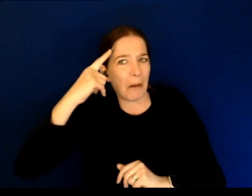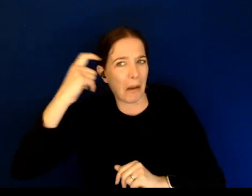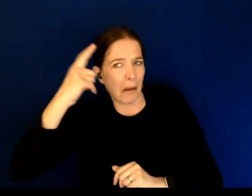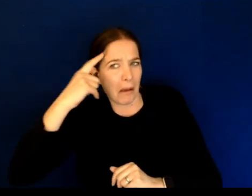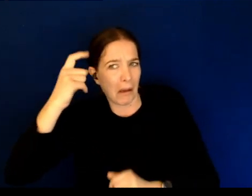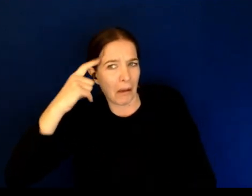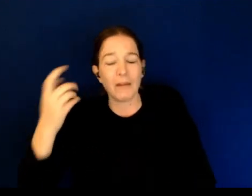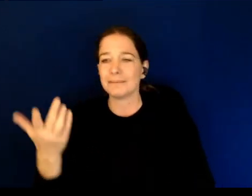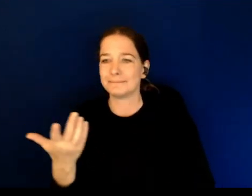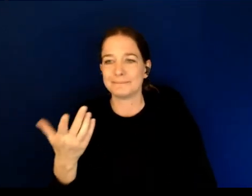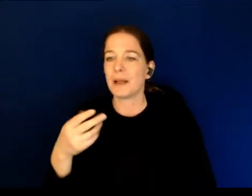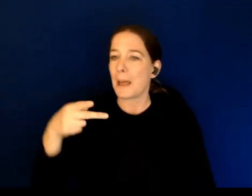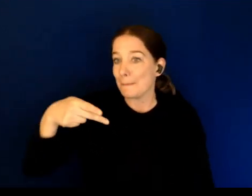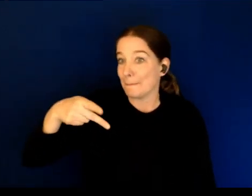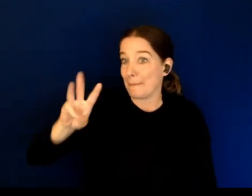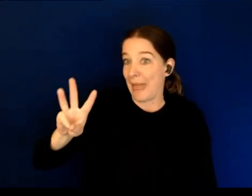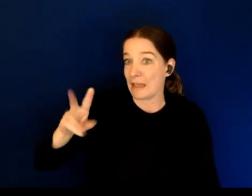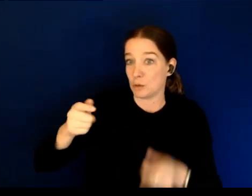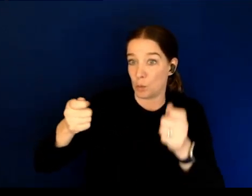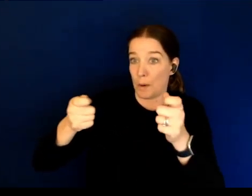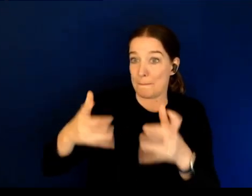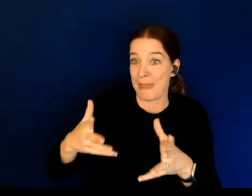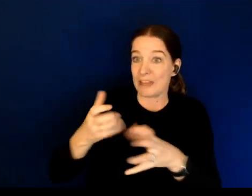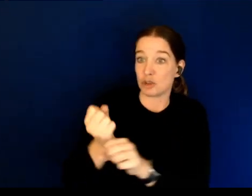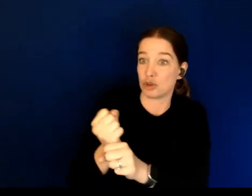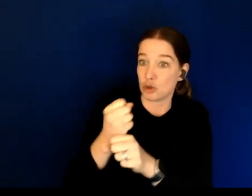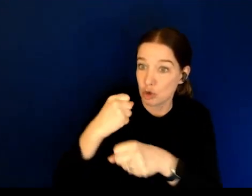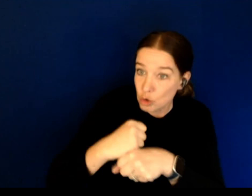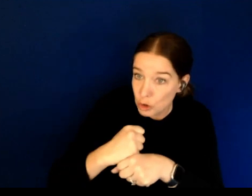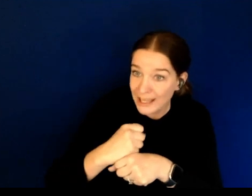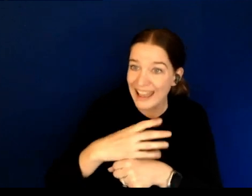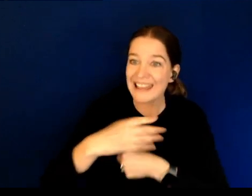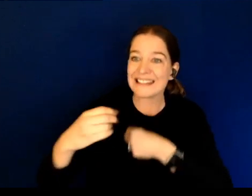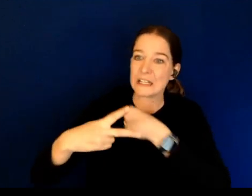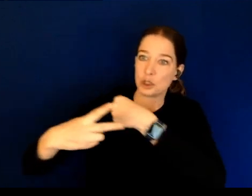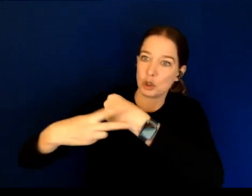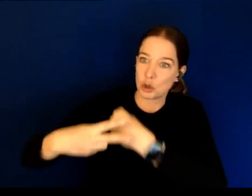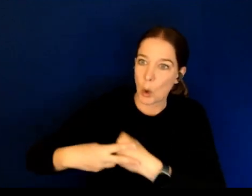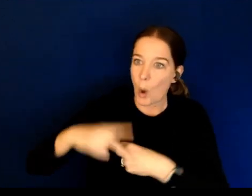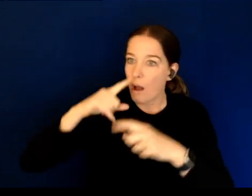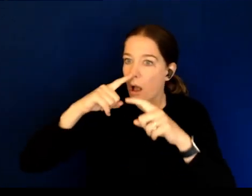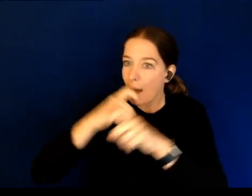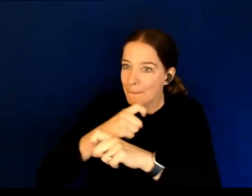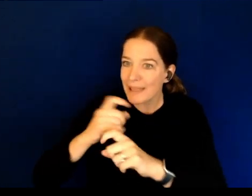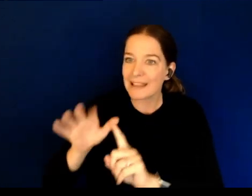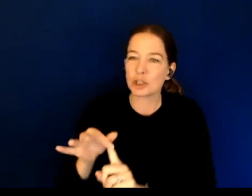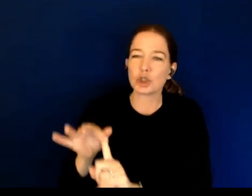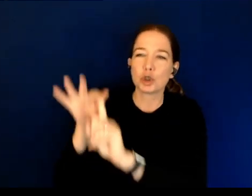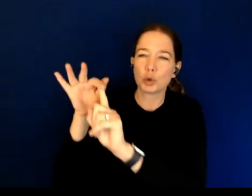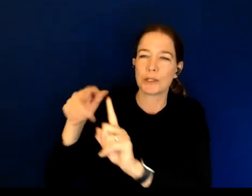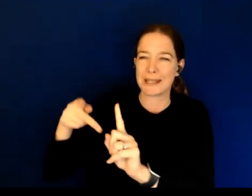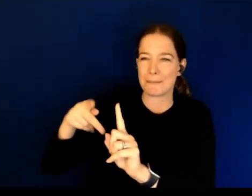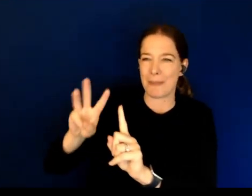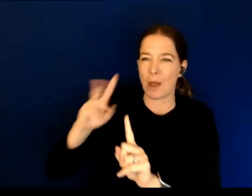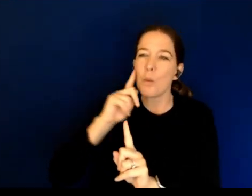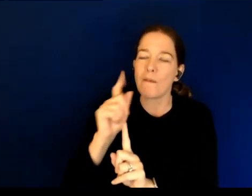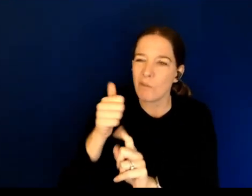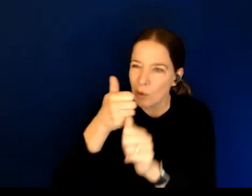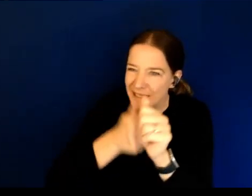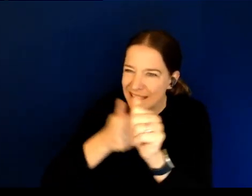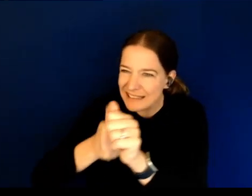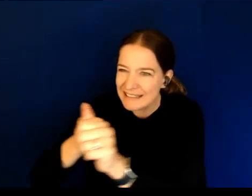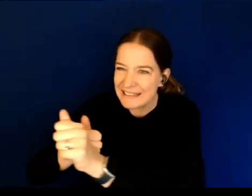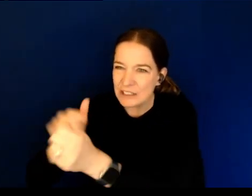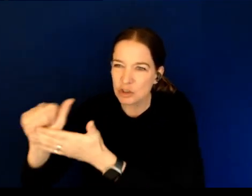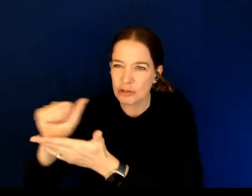to be. A password manager not only generates and stores complex, unique passwords for each of your